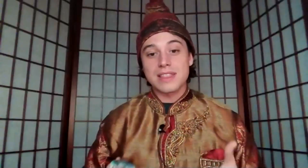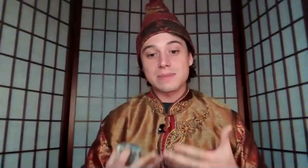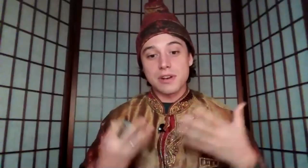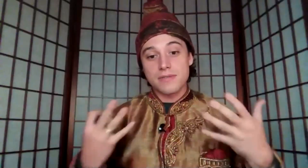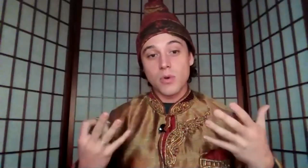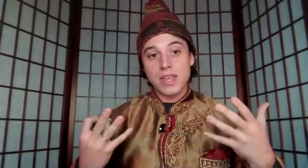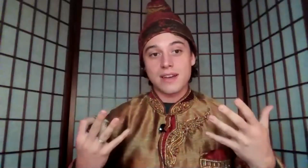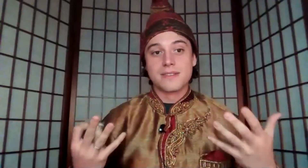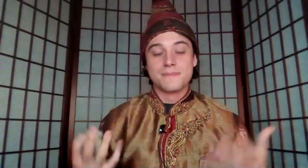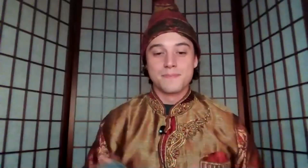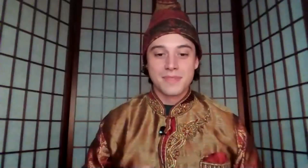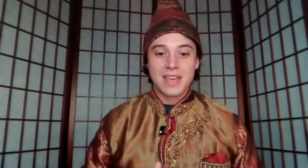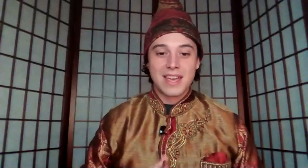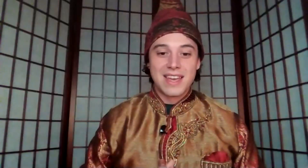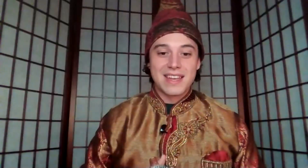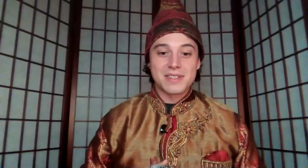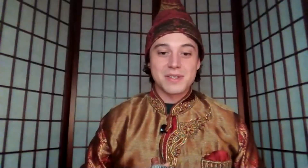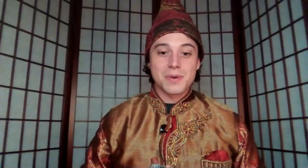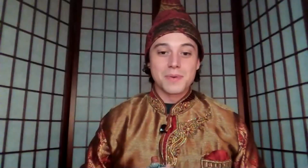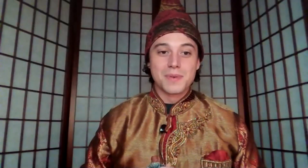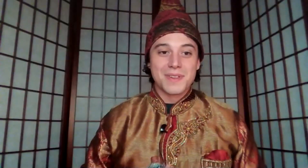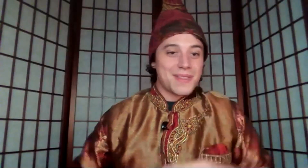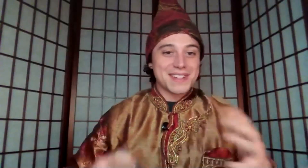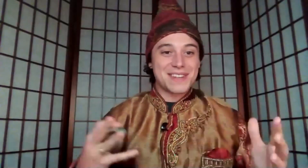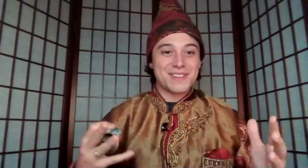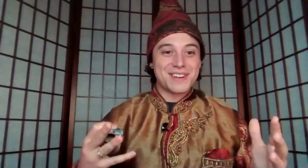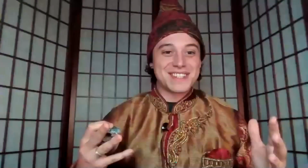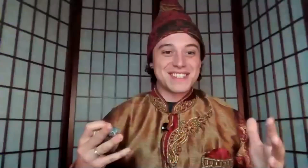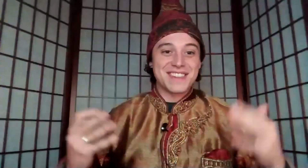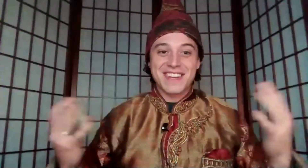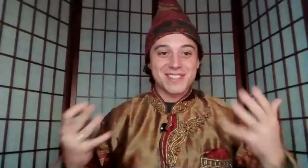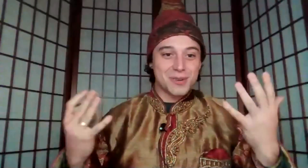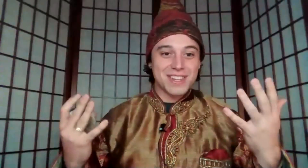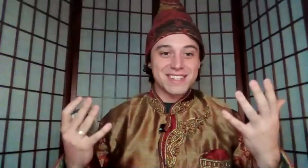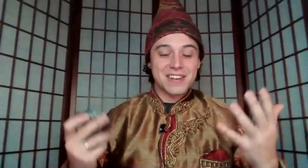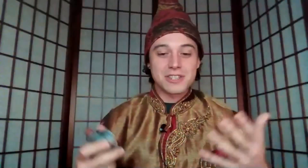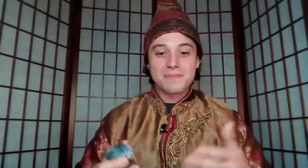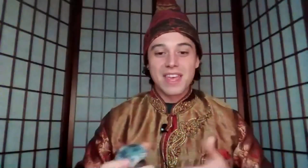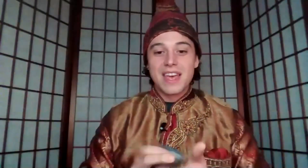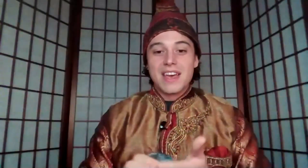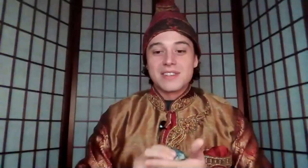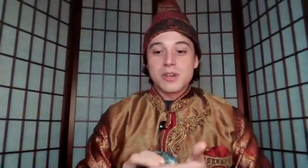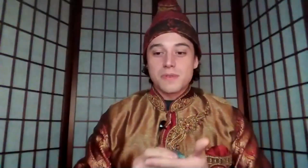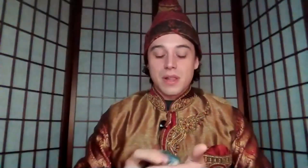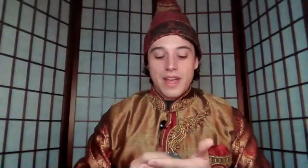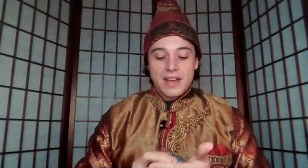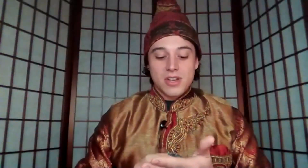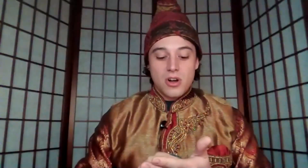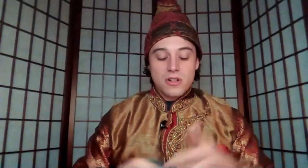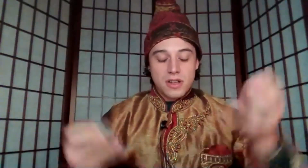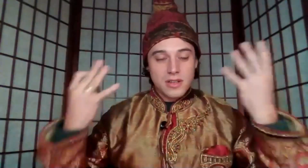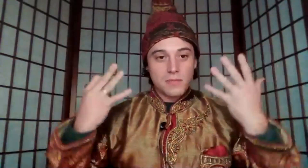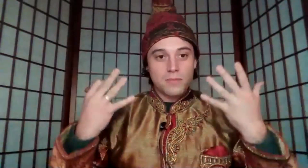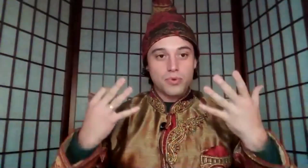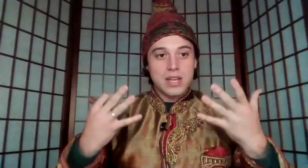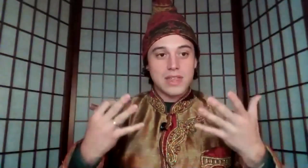breathing in the spirit of Oya. And so, like a sunflower does the sun, let us soak in this energy. So let us